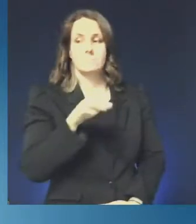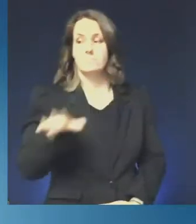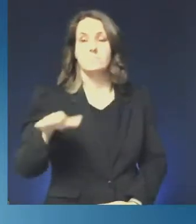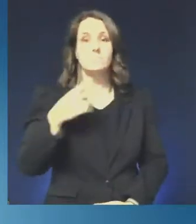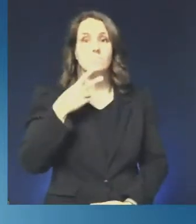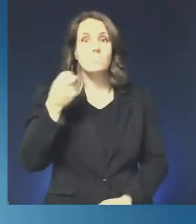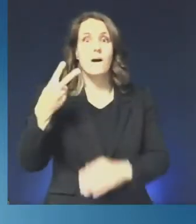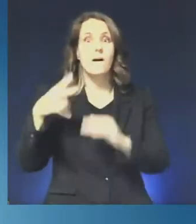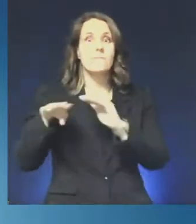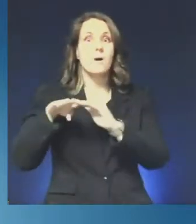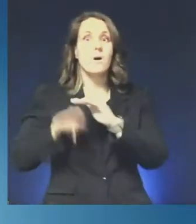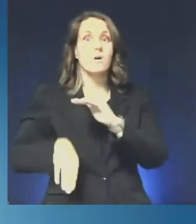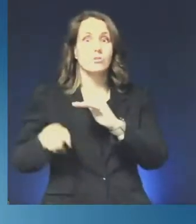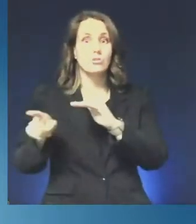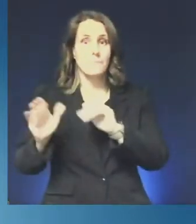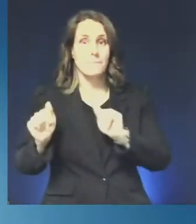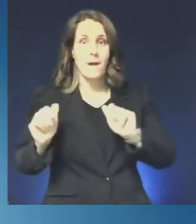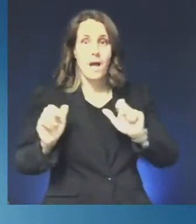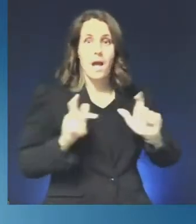mask optional policies?